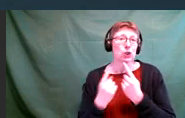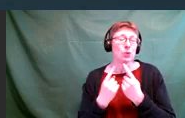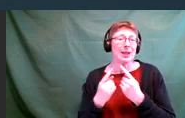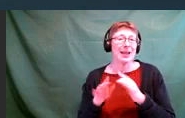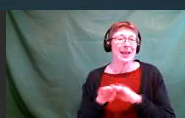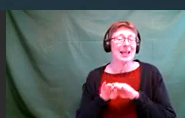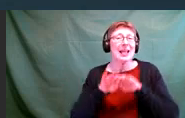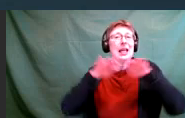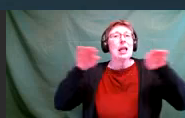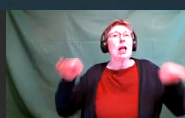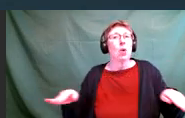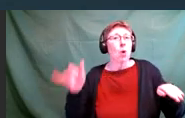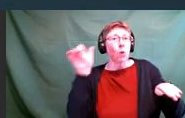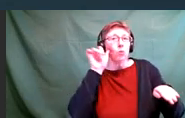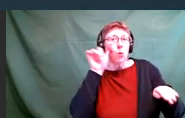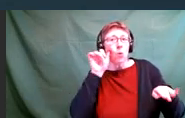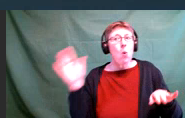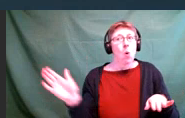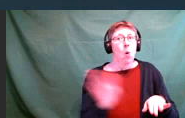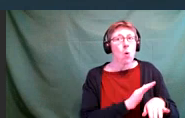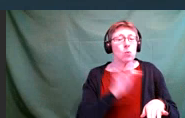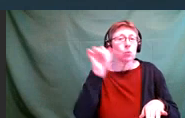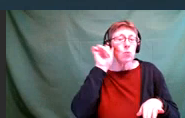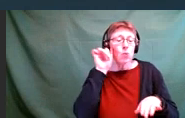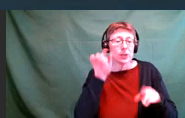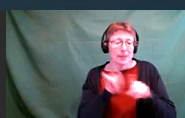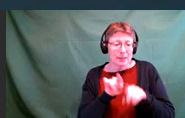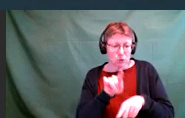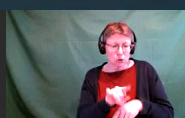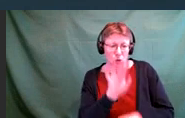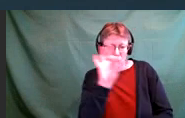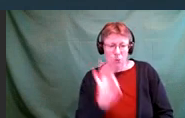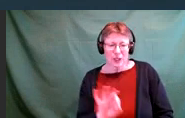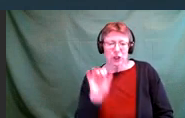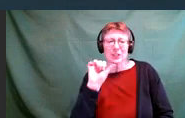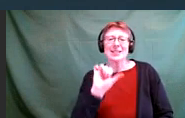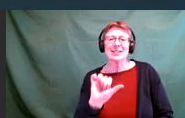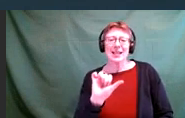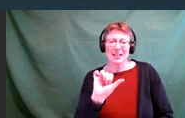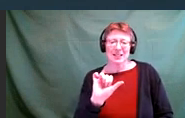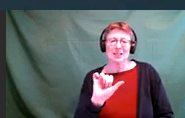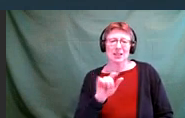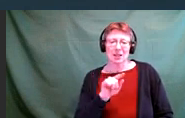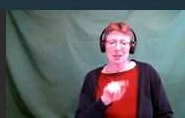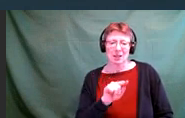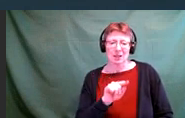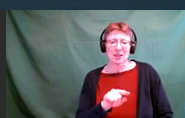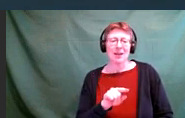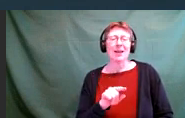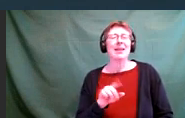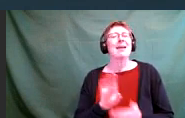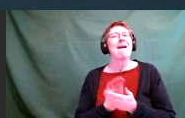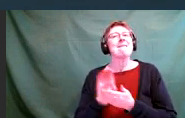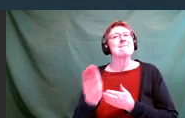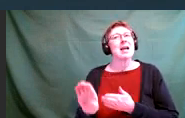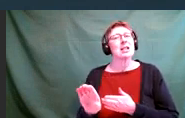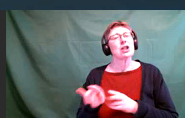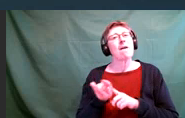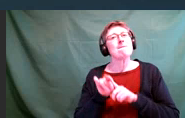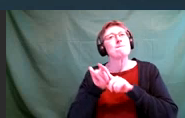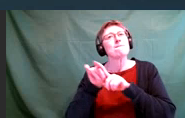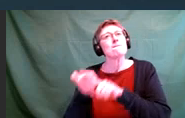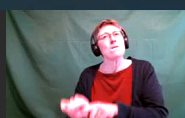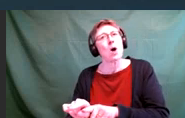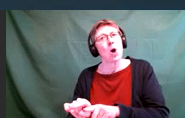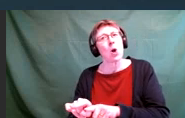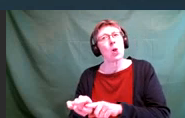everybody. So the question 6 about an investor following a director buying or selling